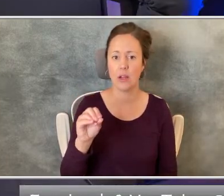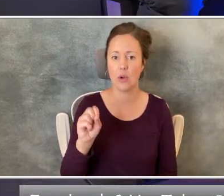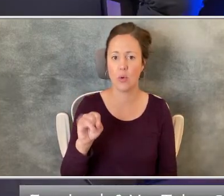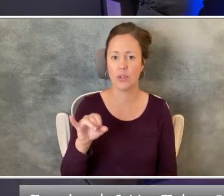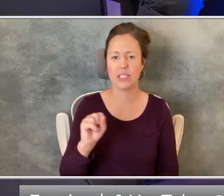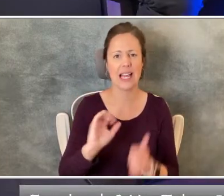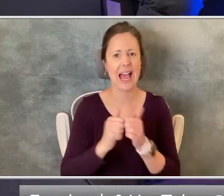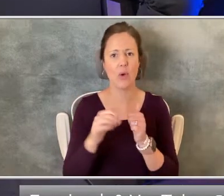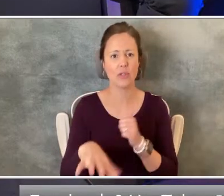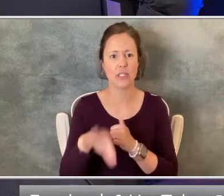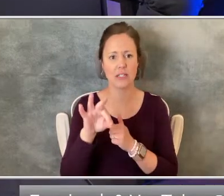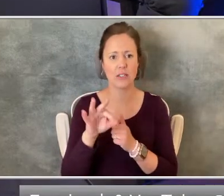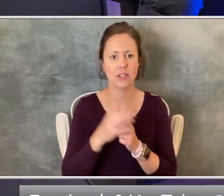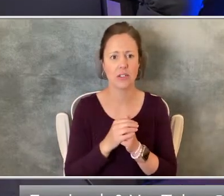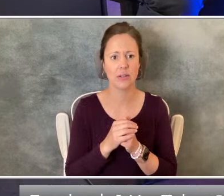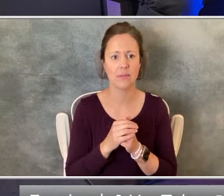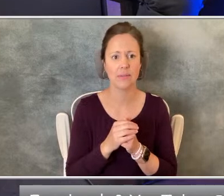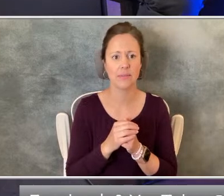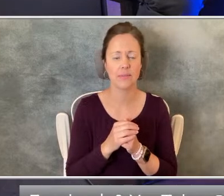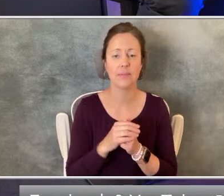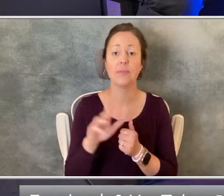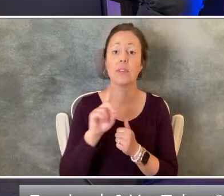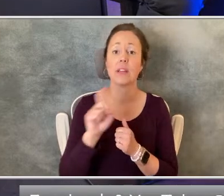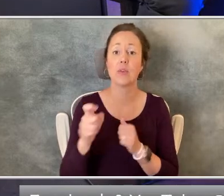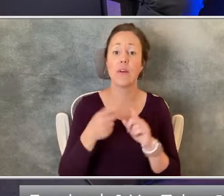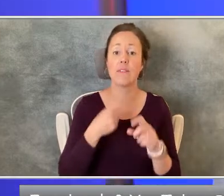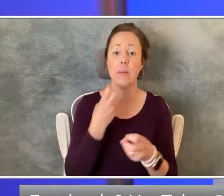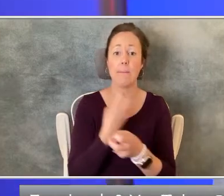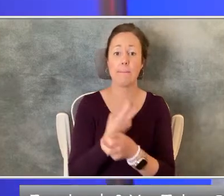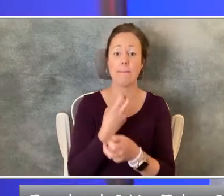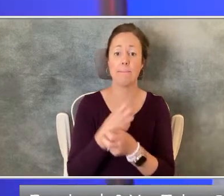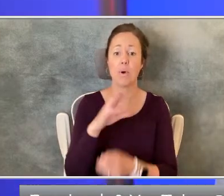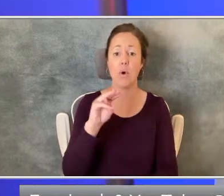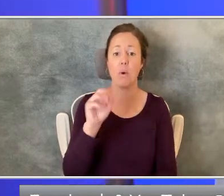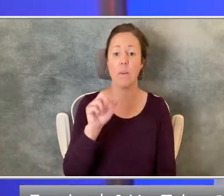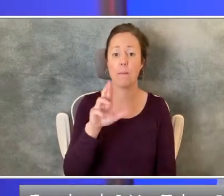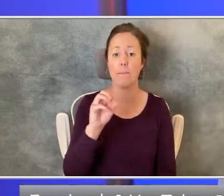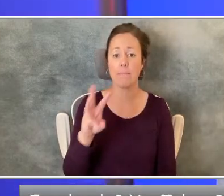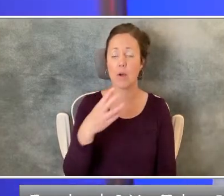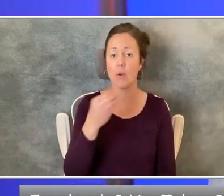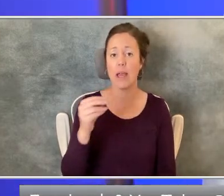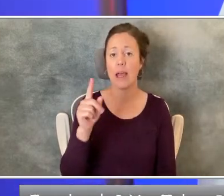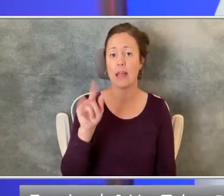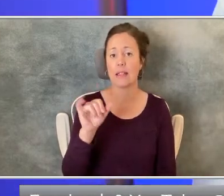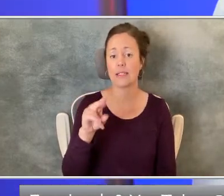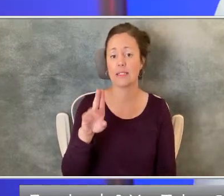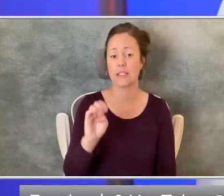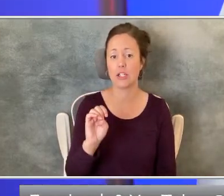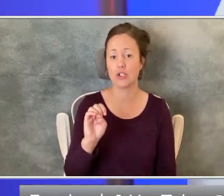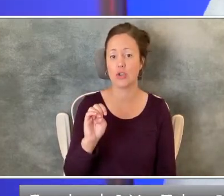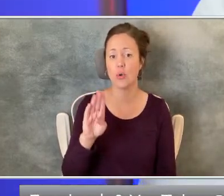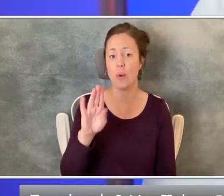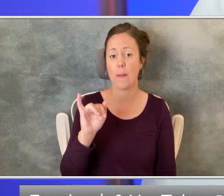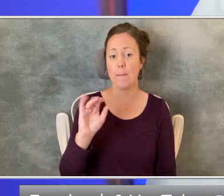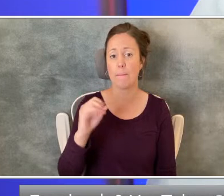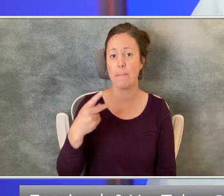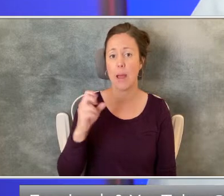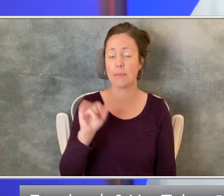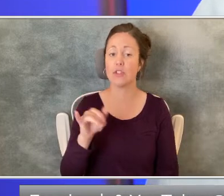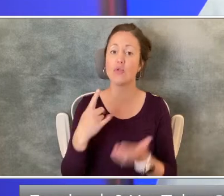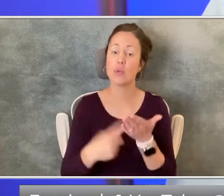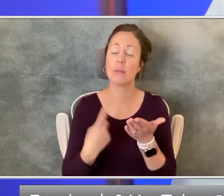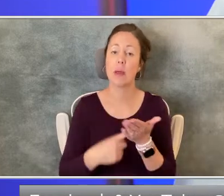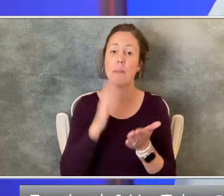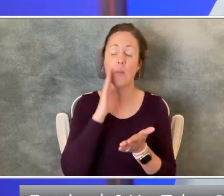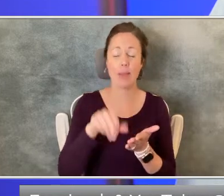It's diagnosed through doing a bone marrow biopsy on patients and tissue biopsies. So sometimes we biopsy the